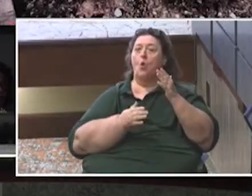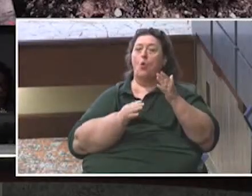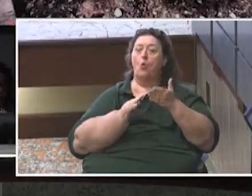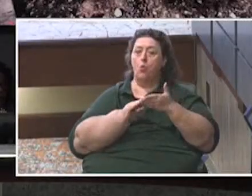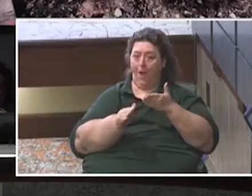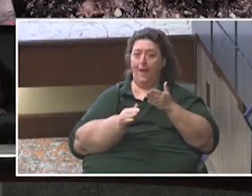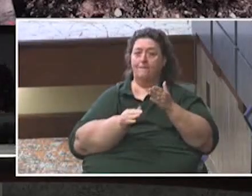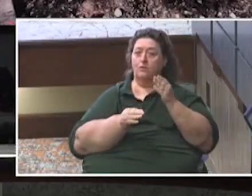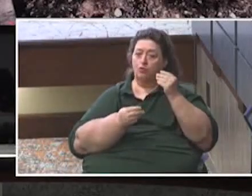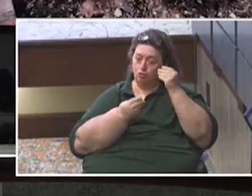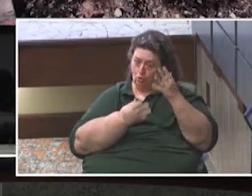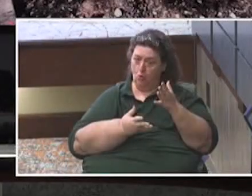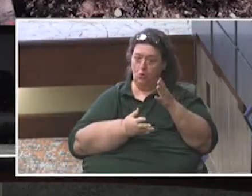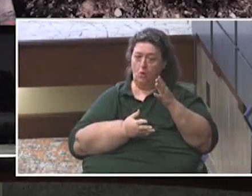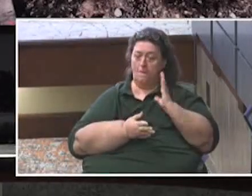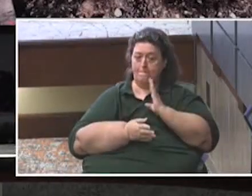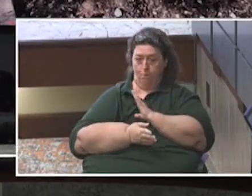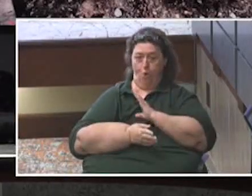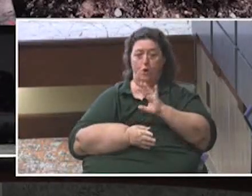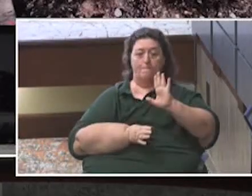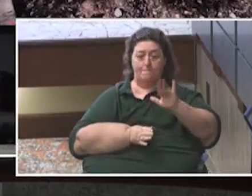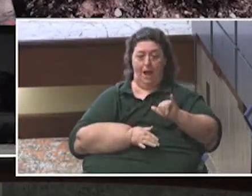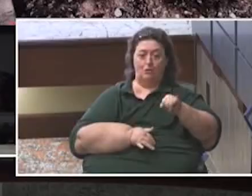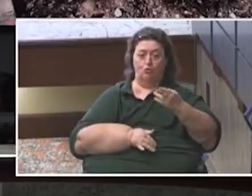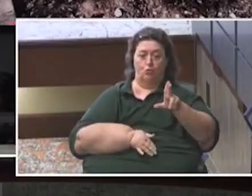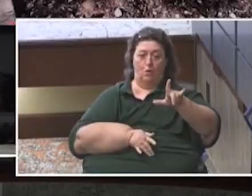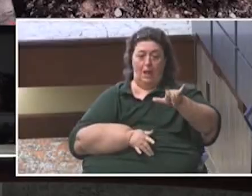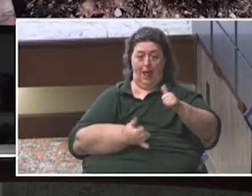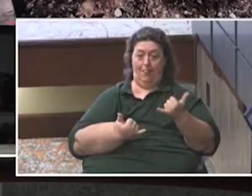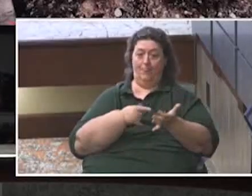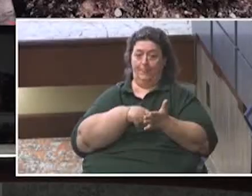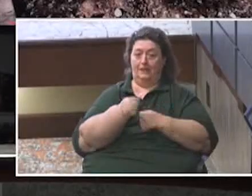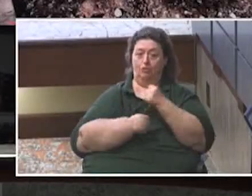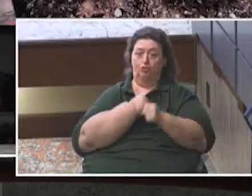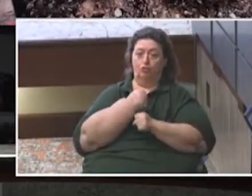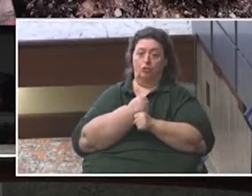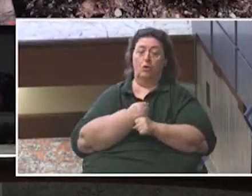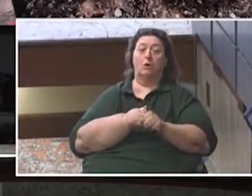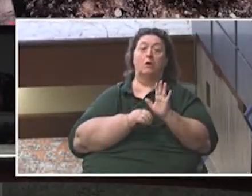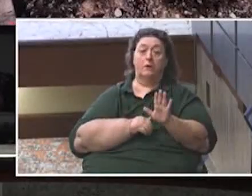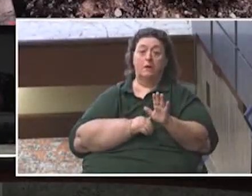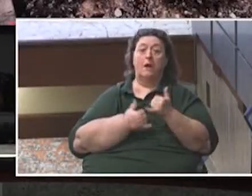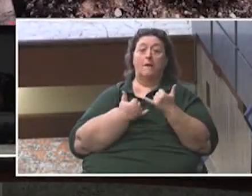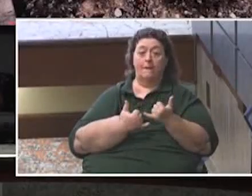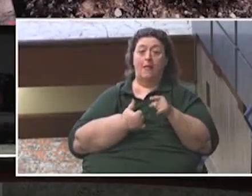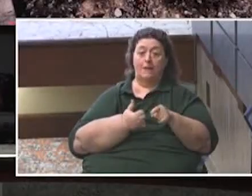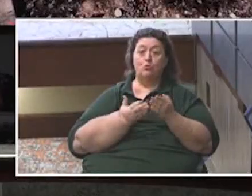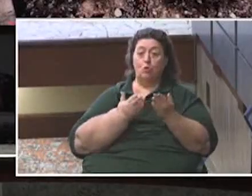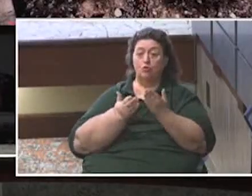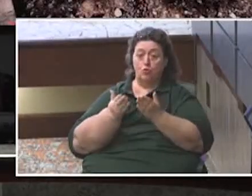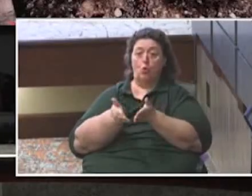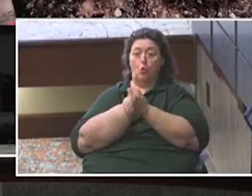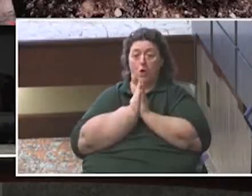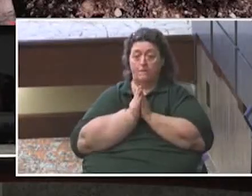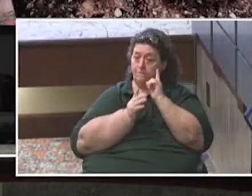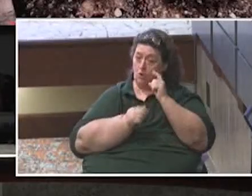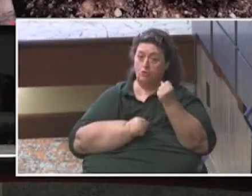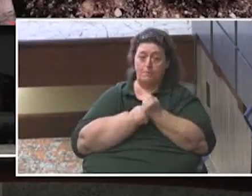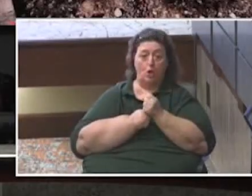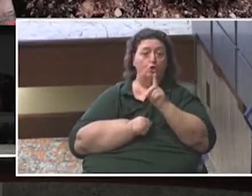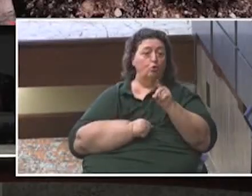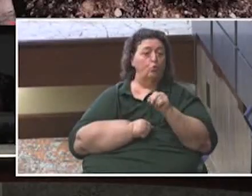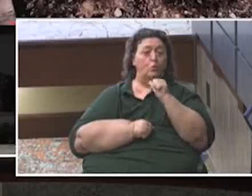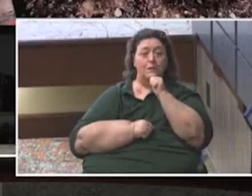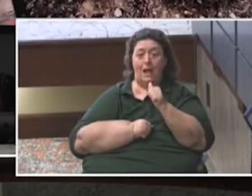award by July of this year. Now, these resolutions of request for support do